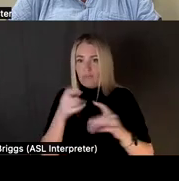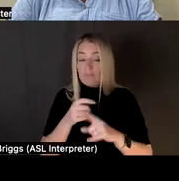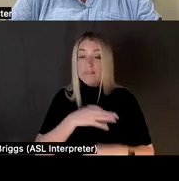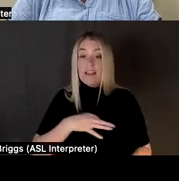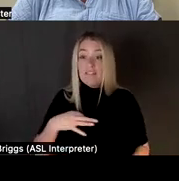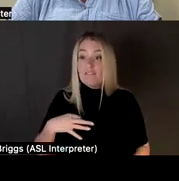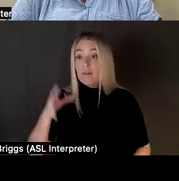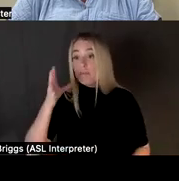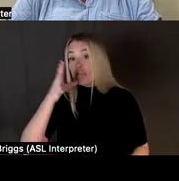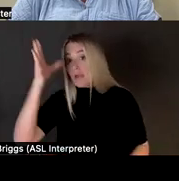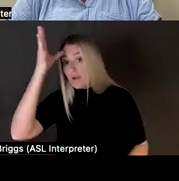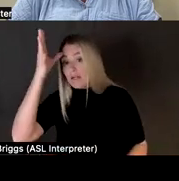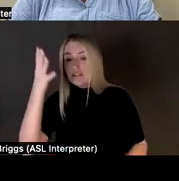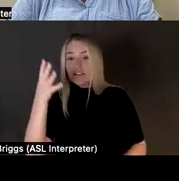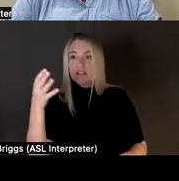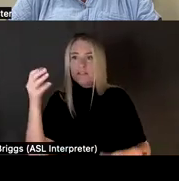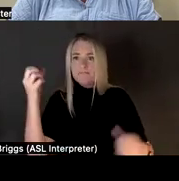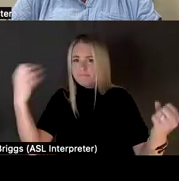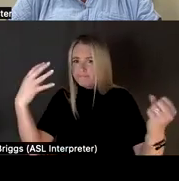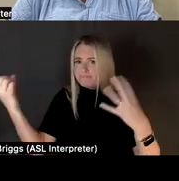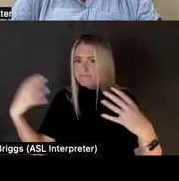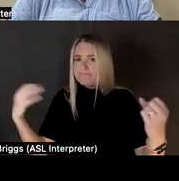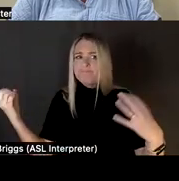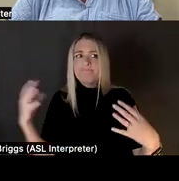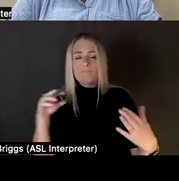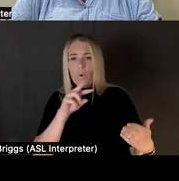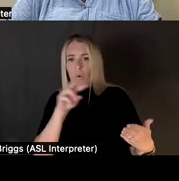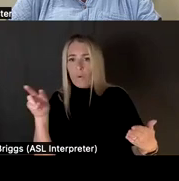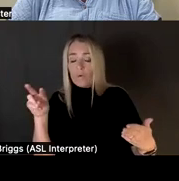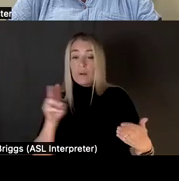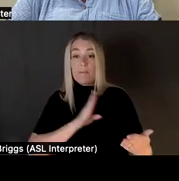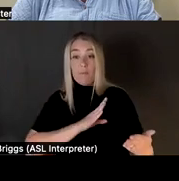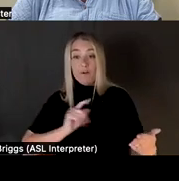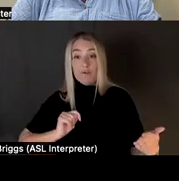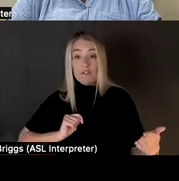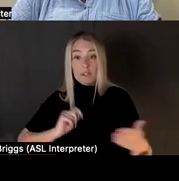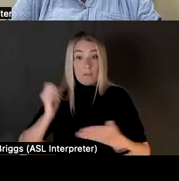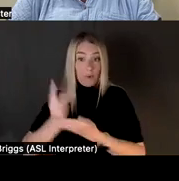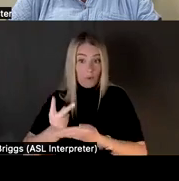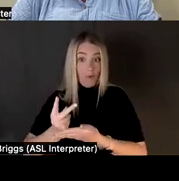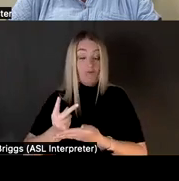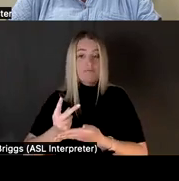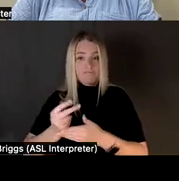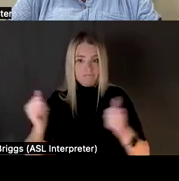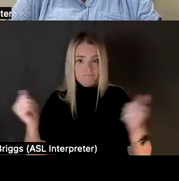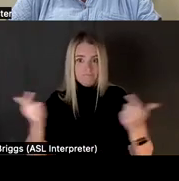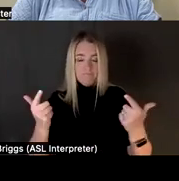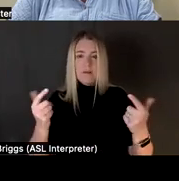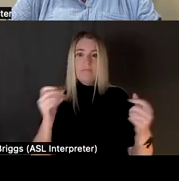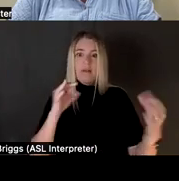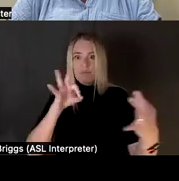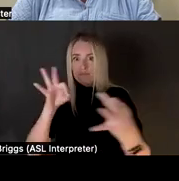from parents, and from ultimately approval from a board of trustees. So we have had much input